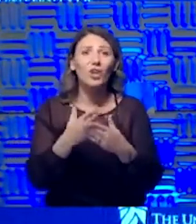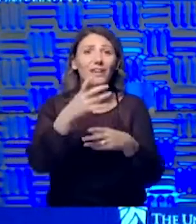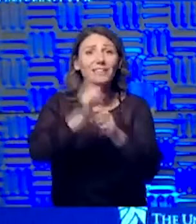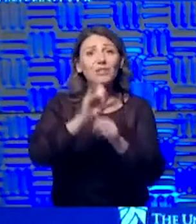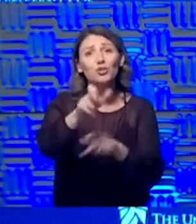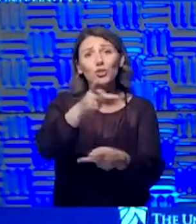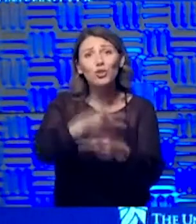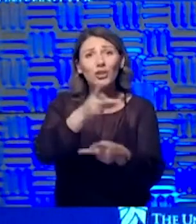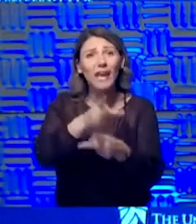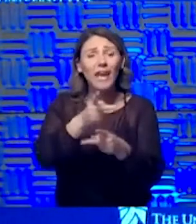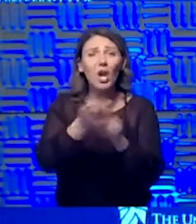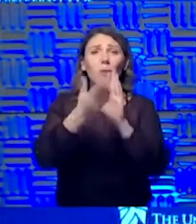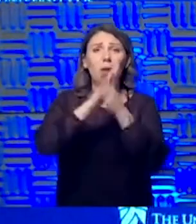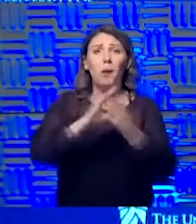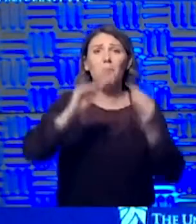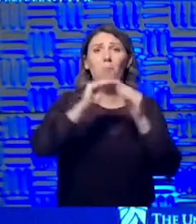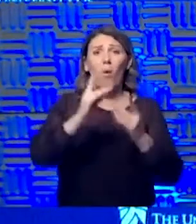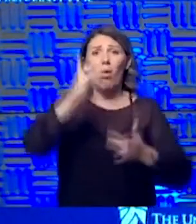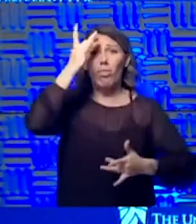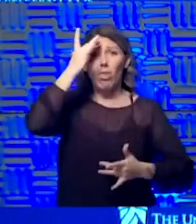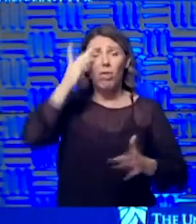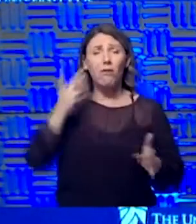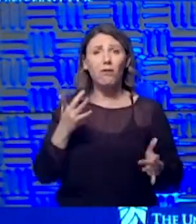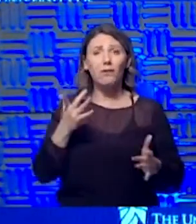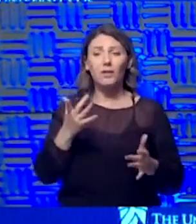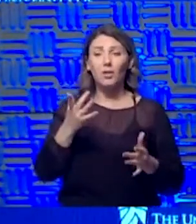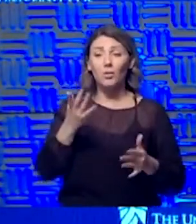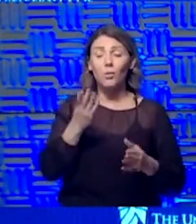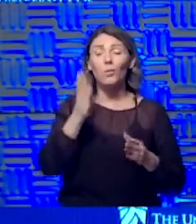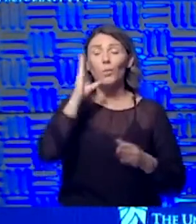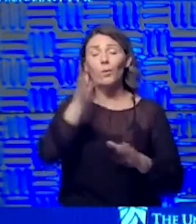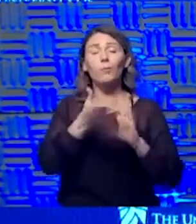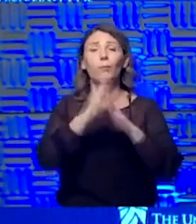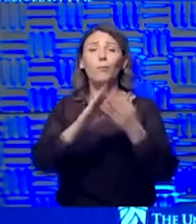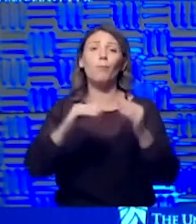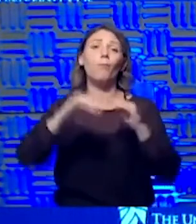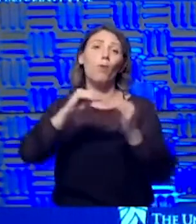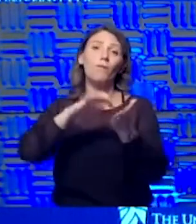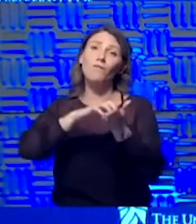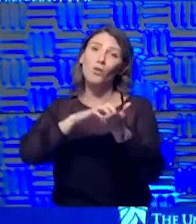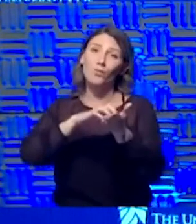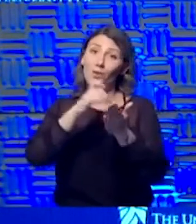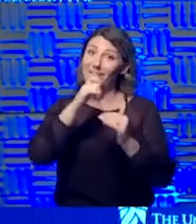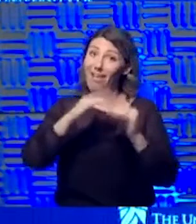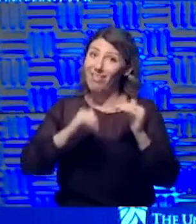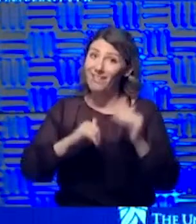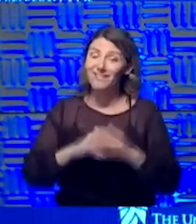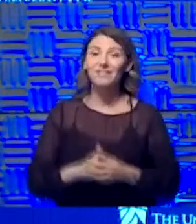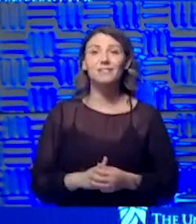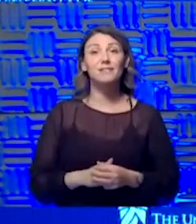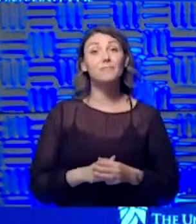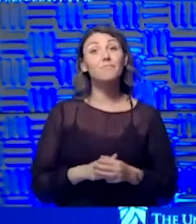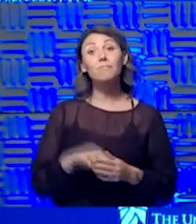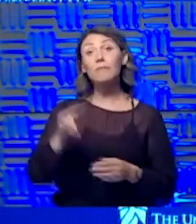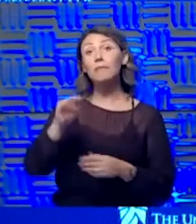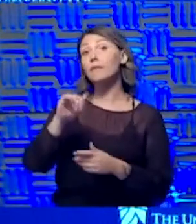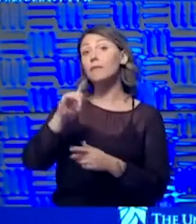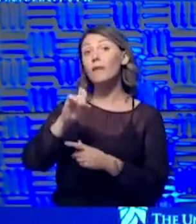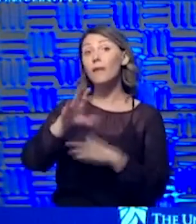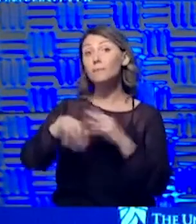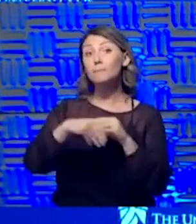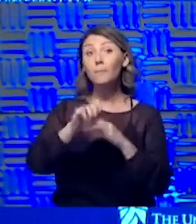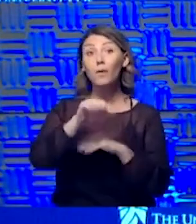and just get sicker, because that, again, that'll make you more vulnerable, not less. Nate, another question.